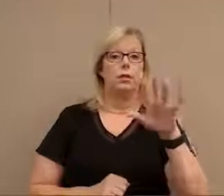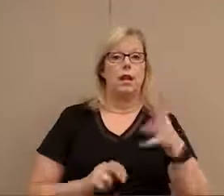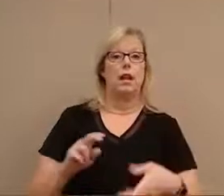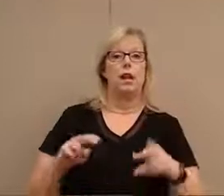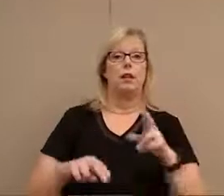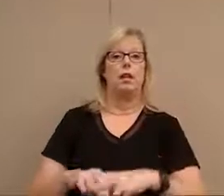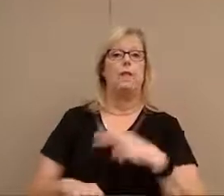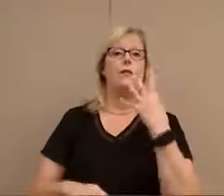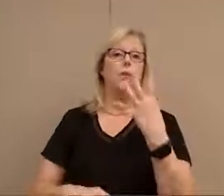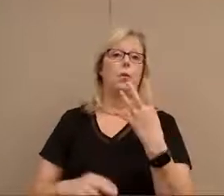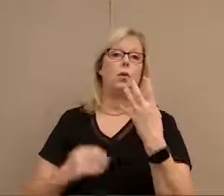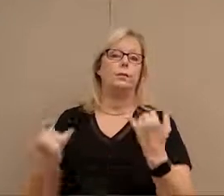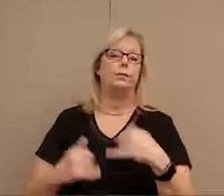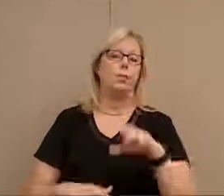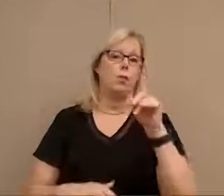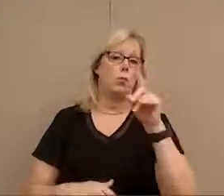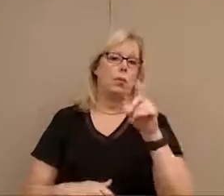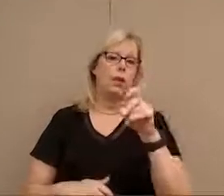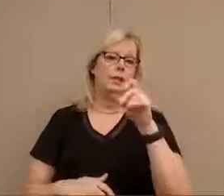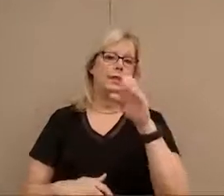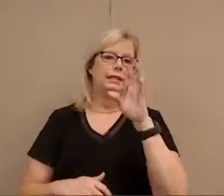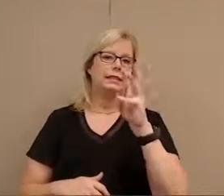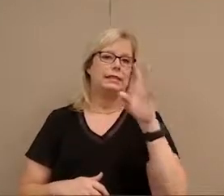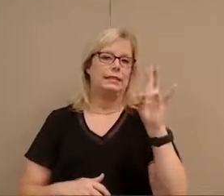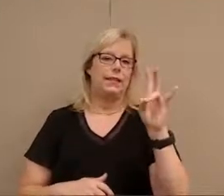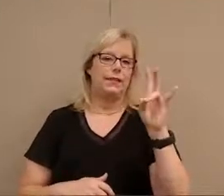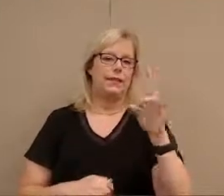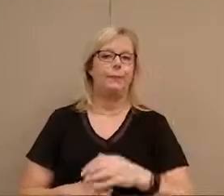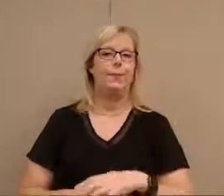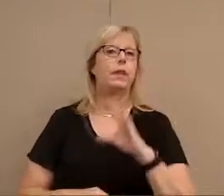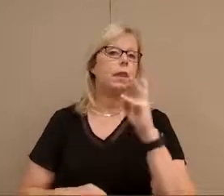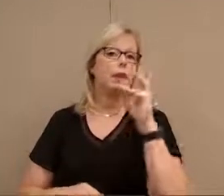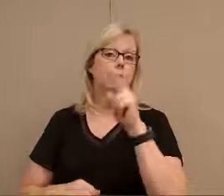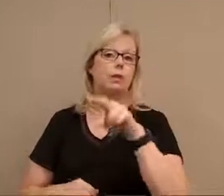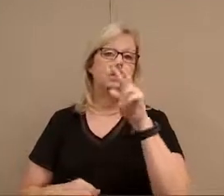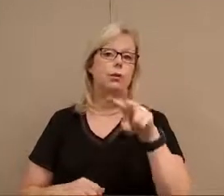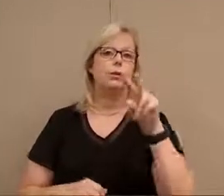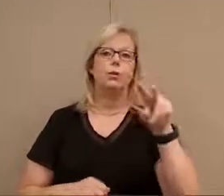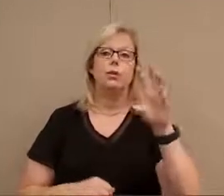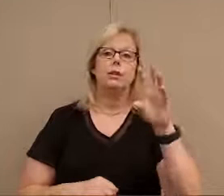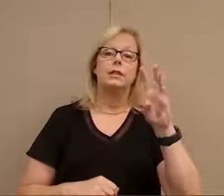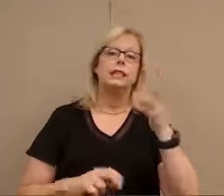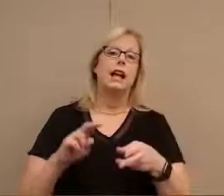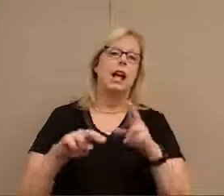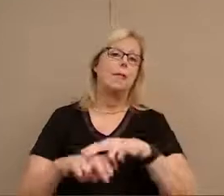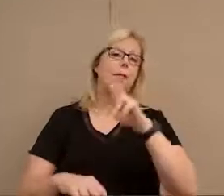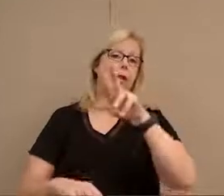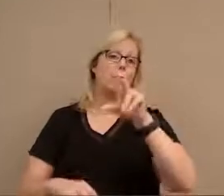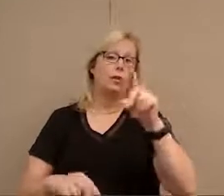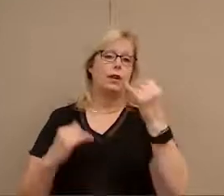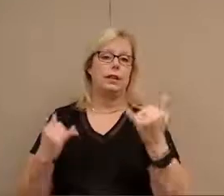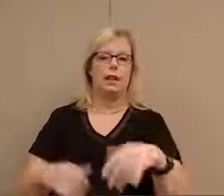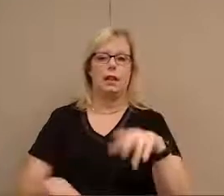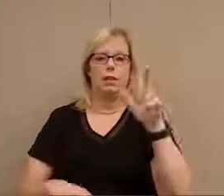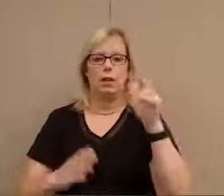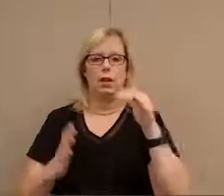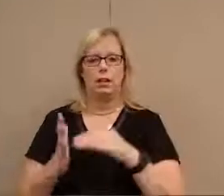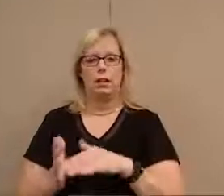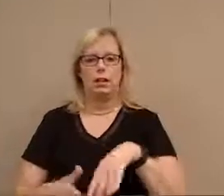62225 up 4 to 167. 62226 up 31 to